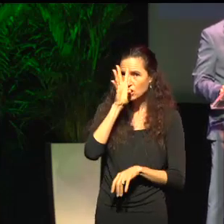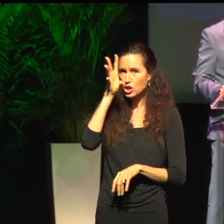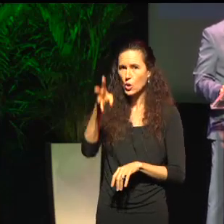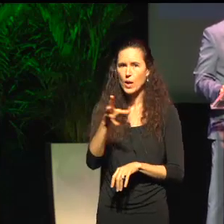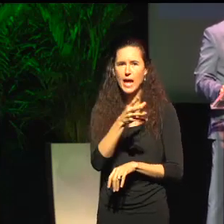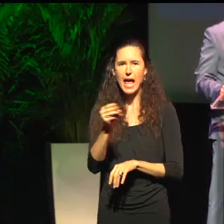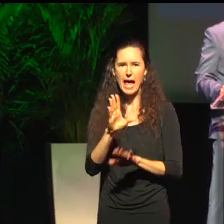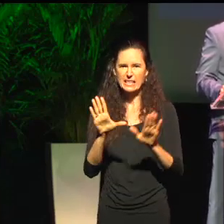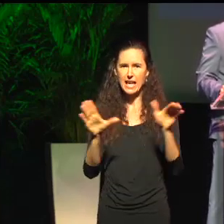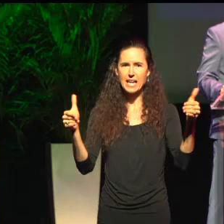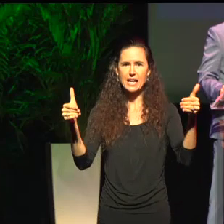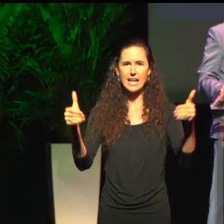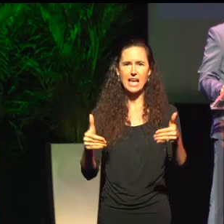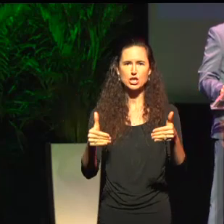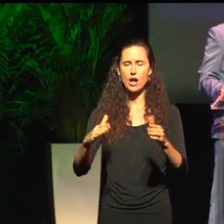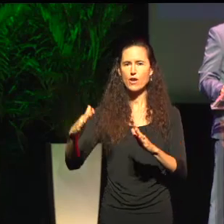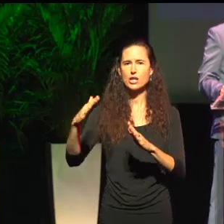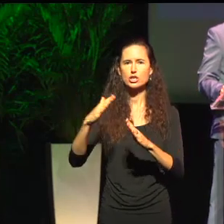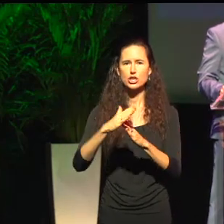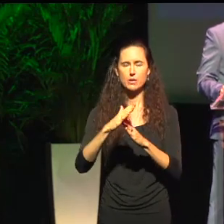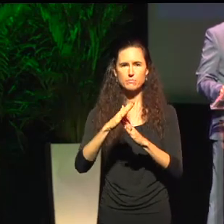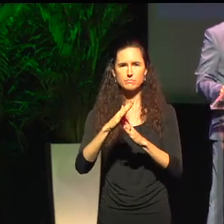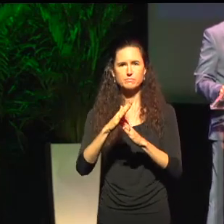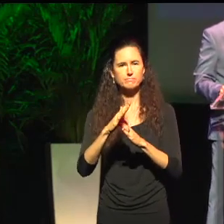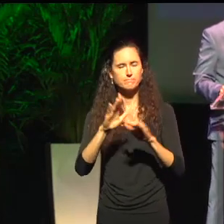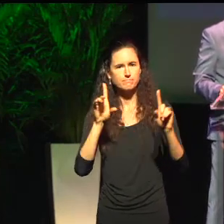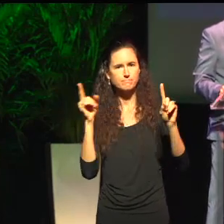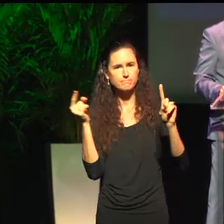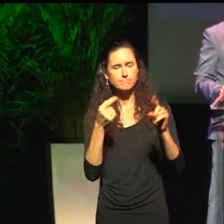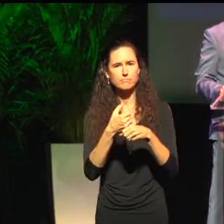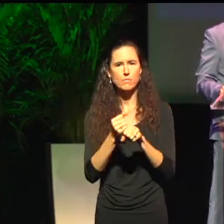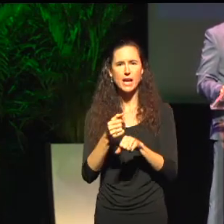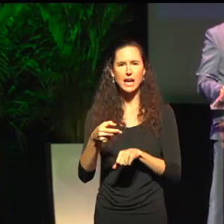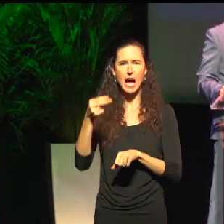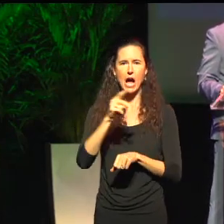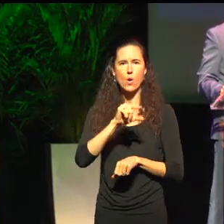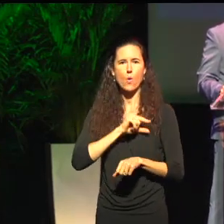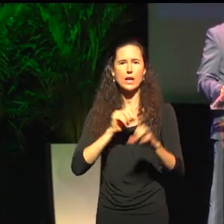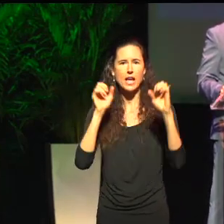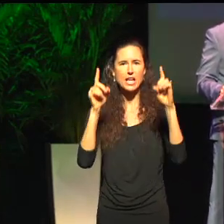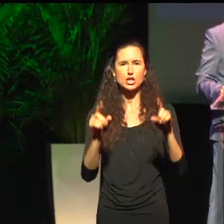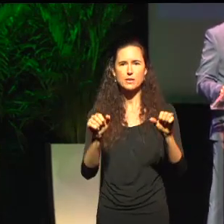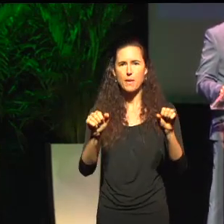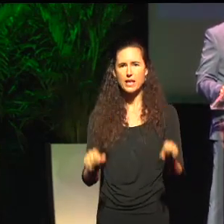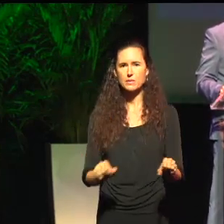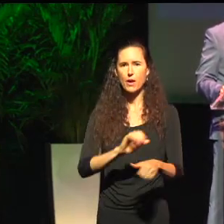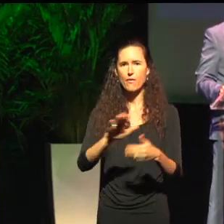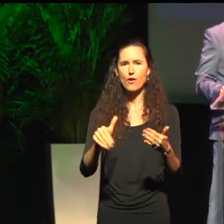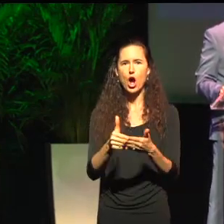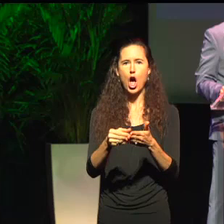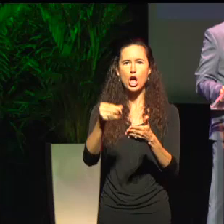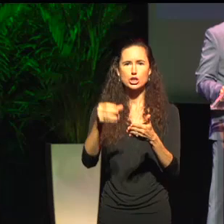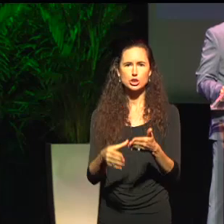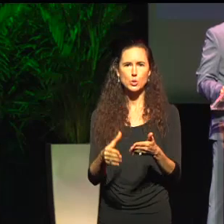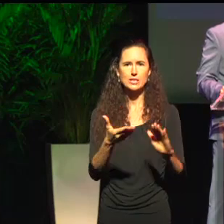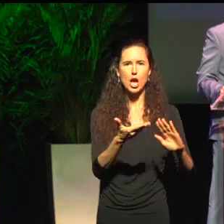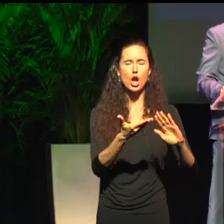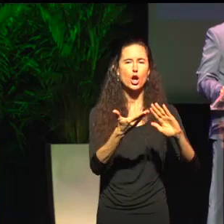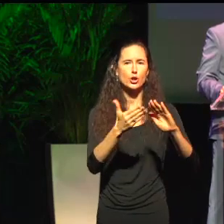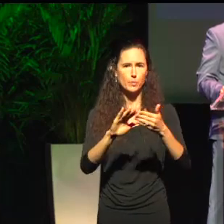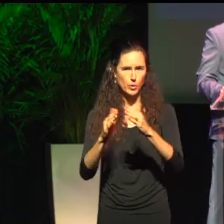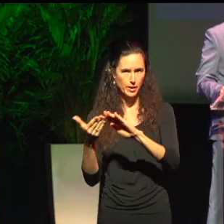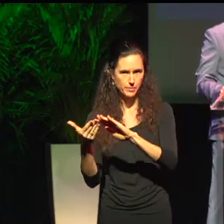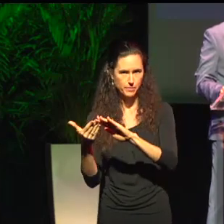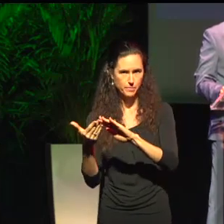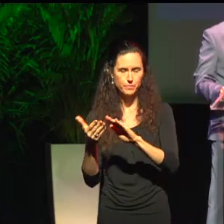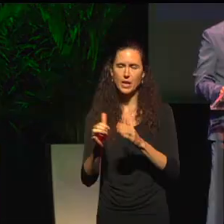dedication of our chief cause, which is to make high-quality education possible for all students in our community.